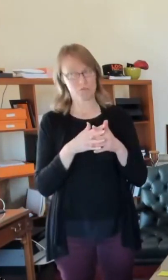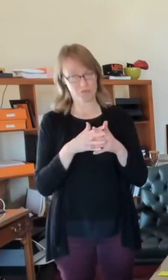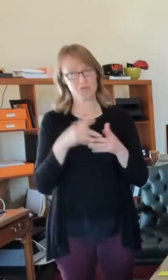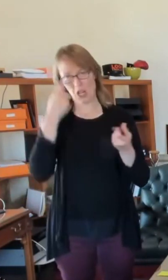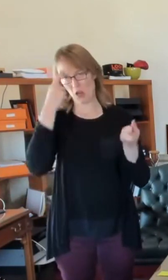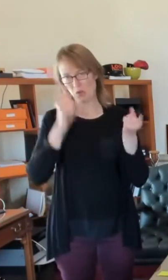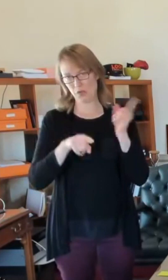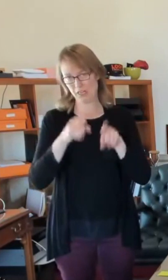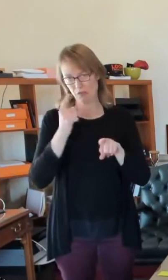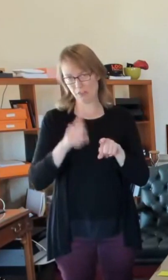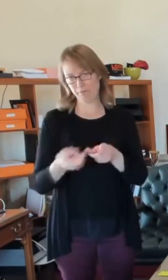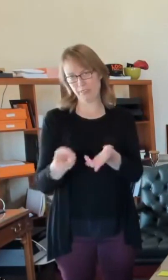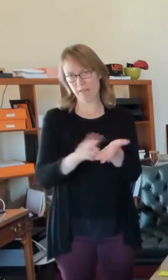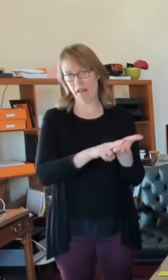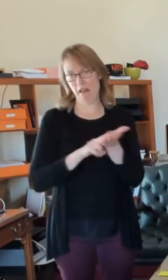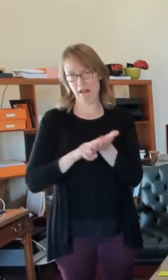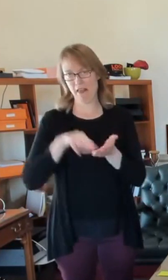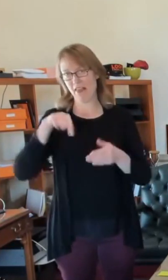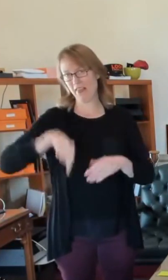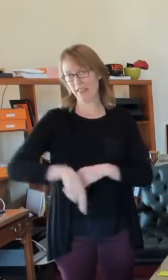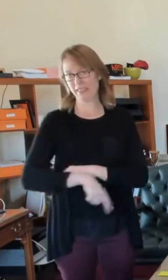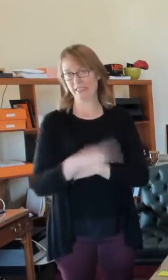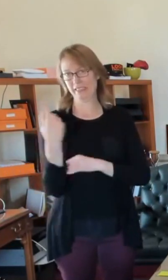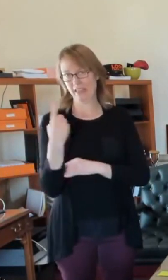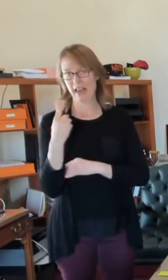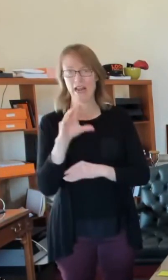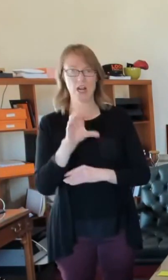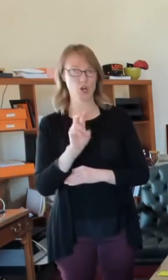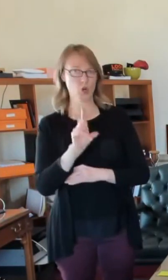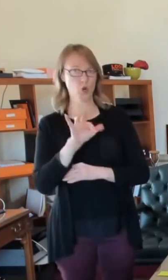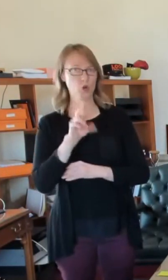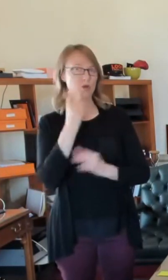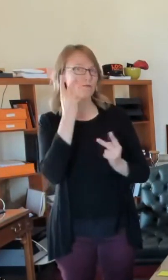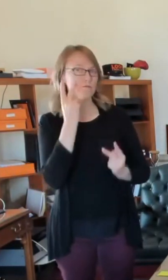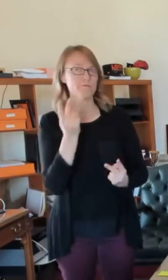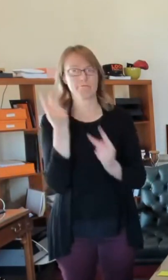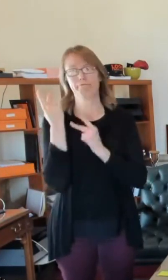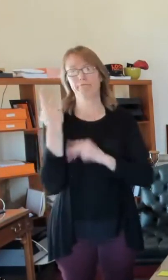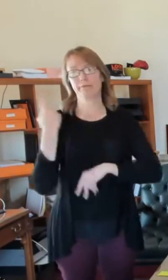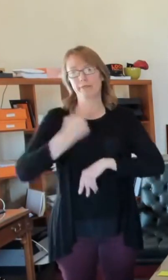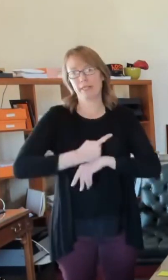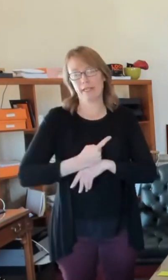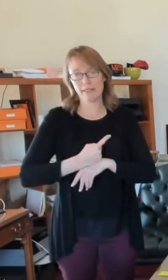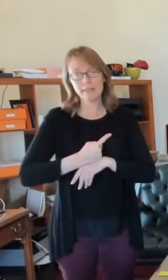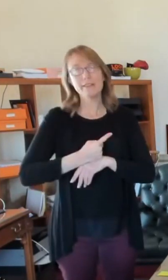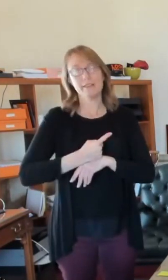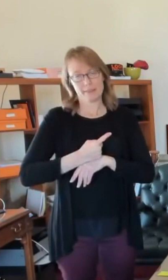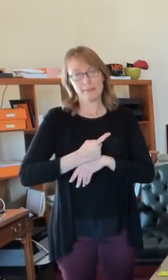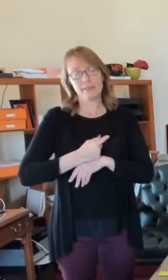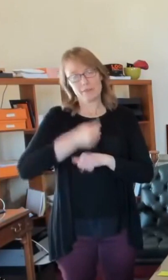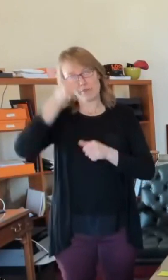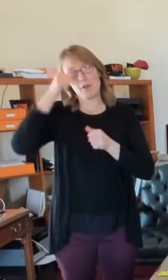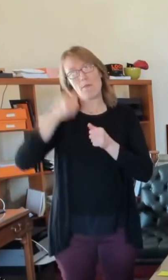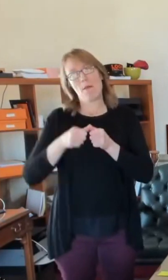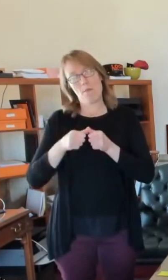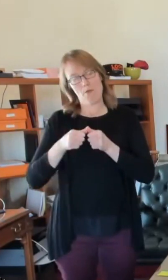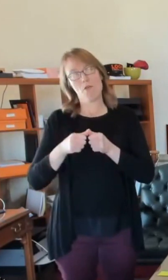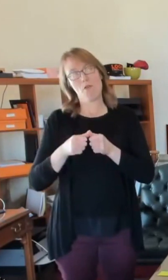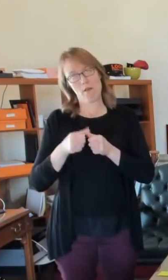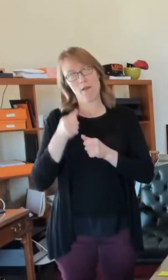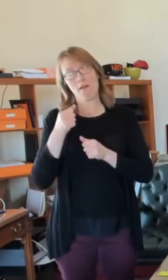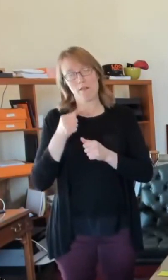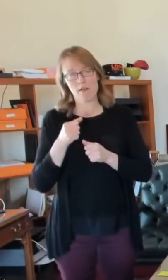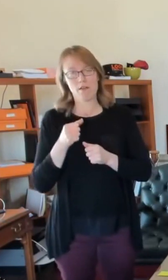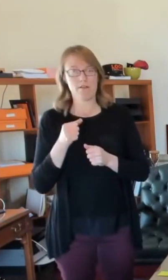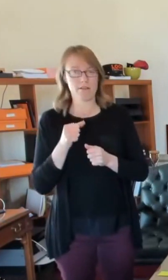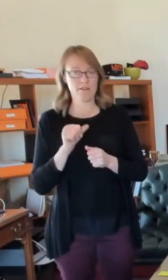the over 500,000 people who have lost their lives to COVID. And last